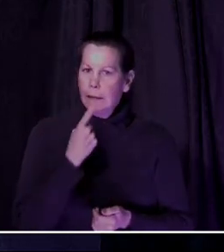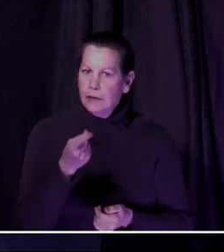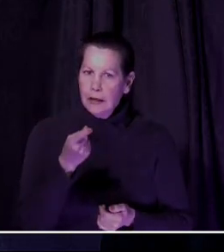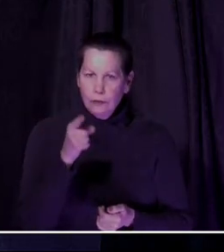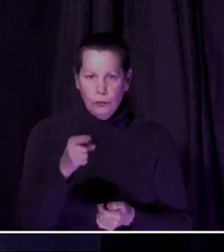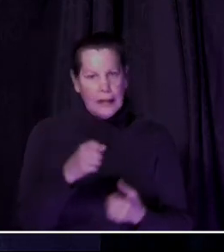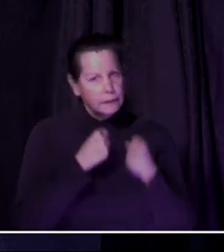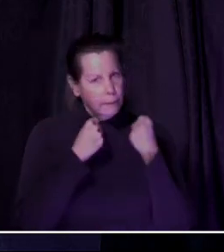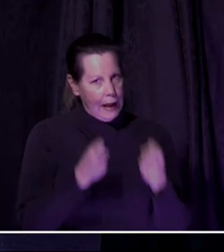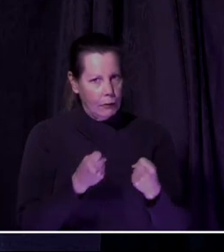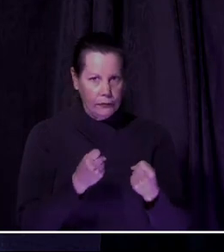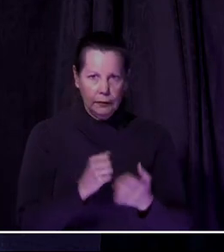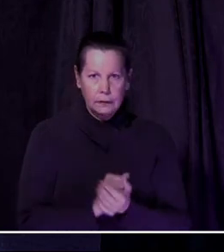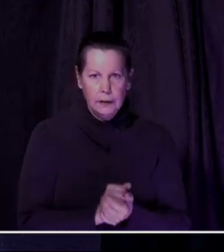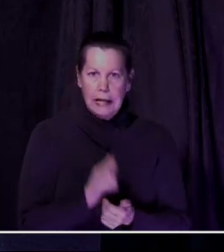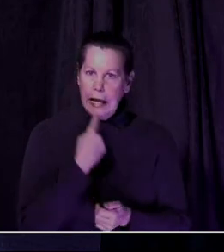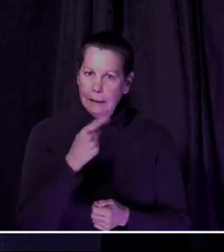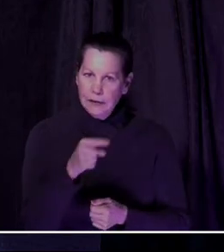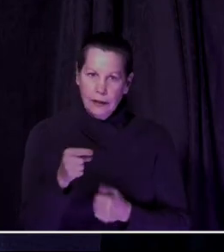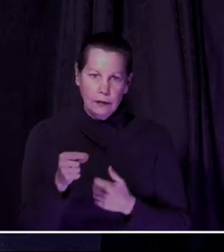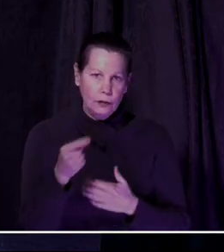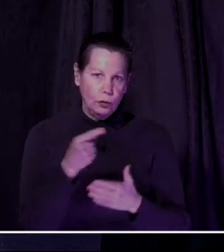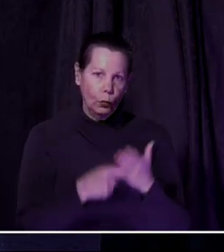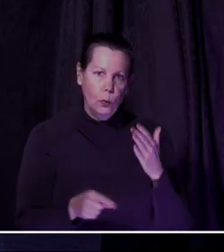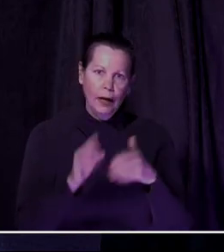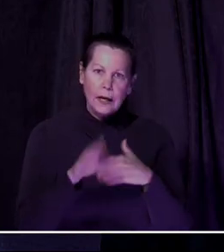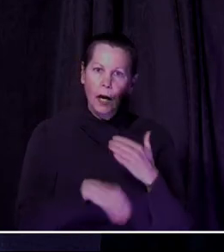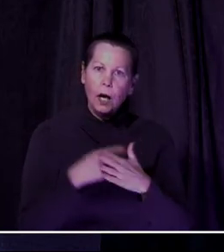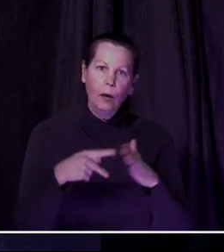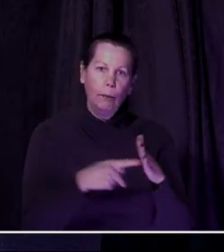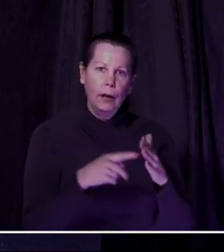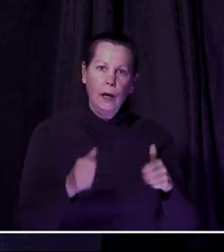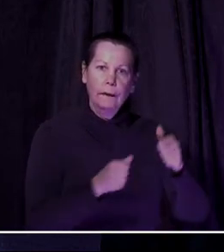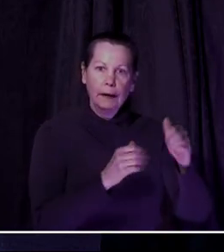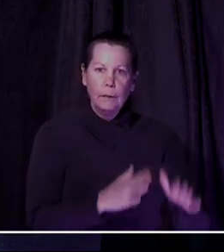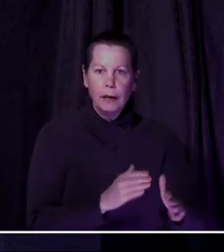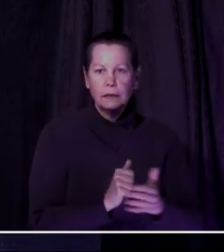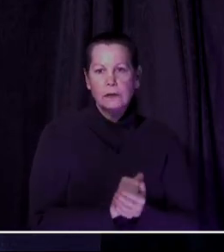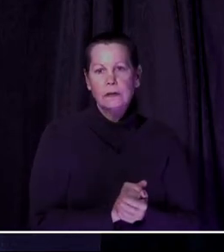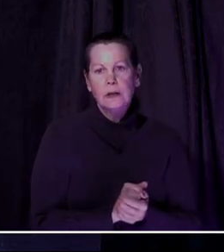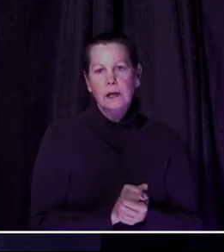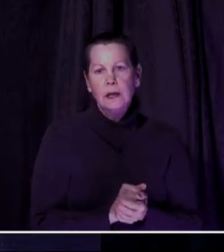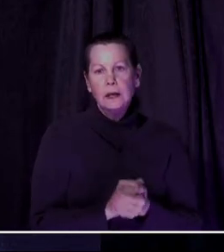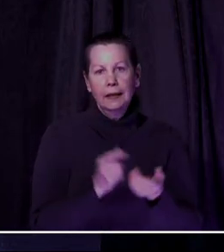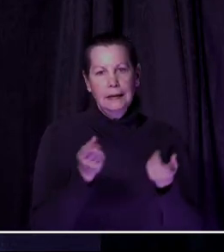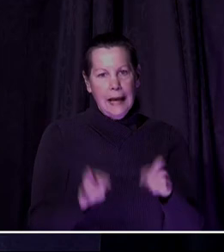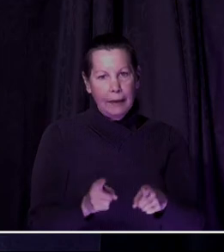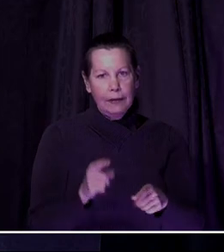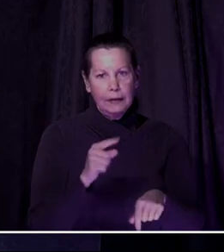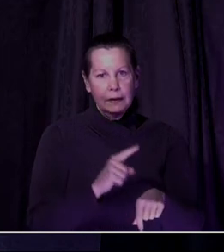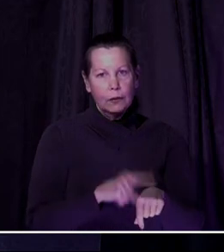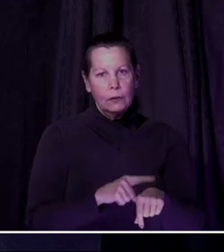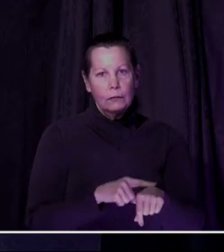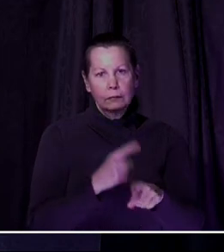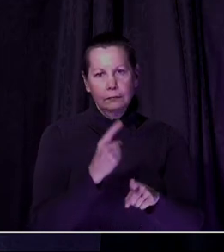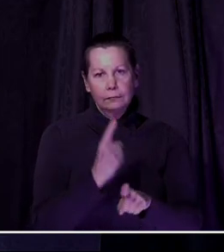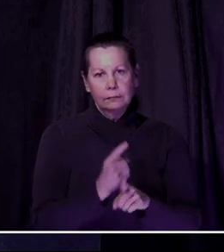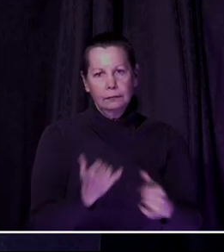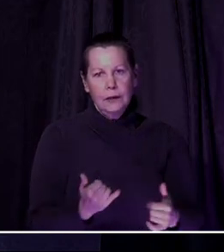powerful. Man, I'm telling you what all Paul the Apostle was going through right now. We just at